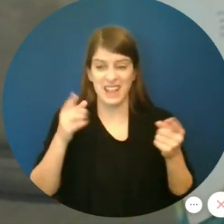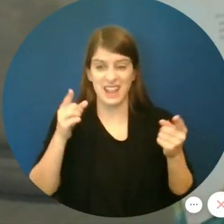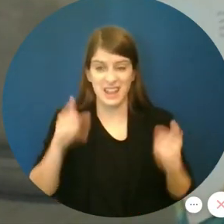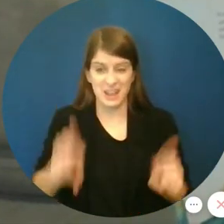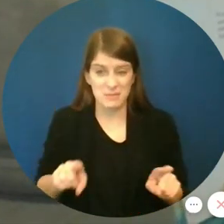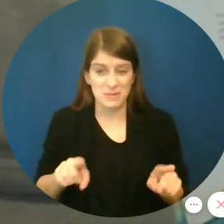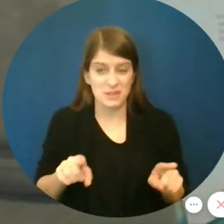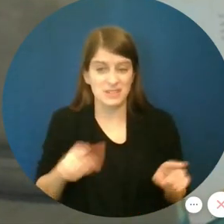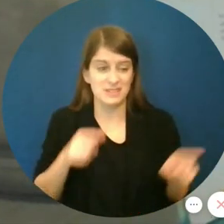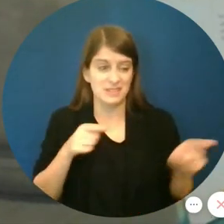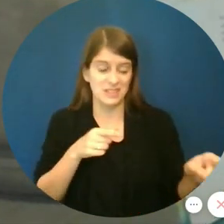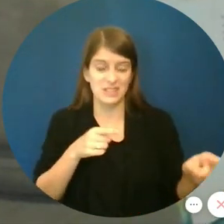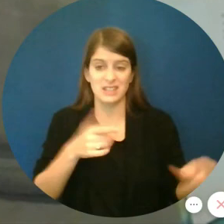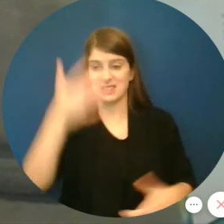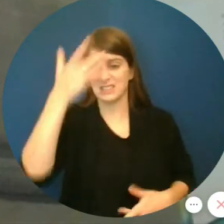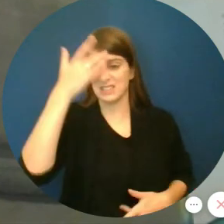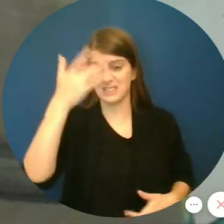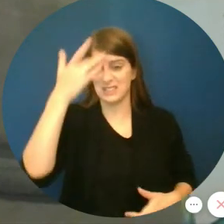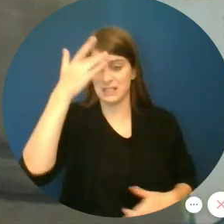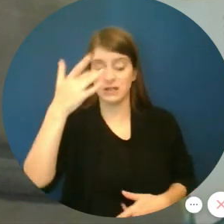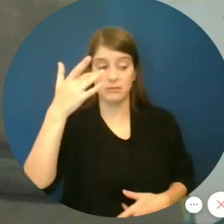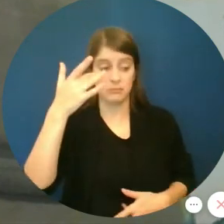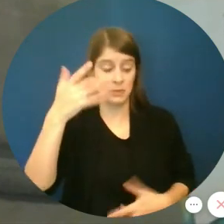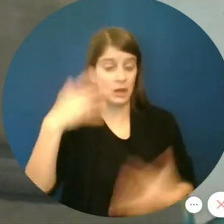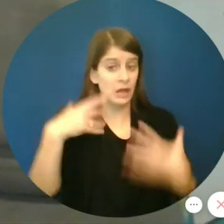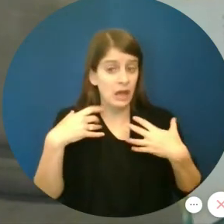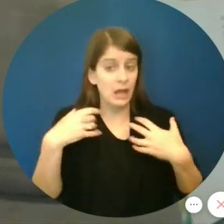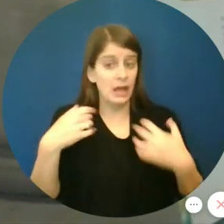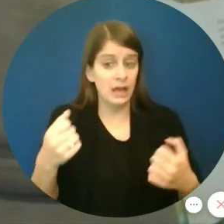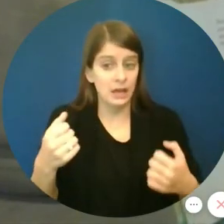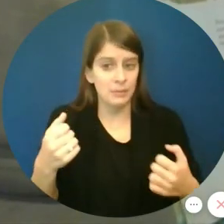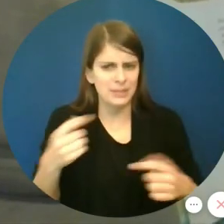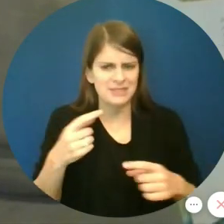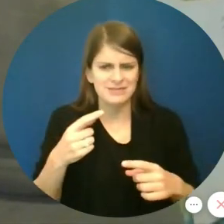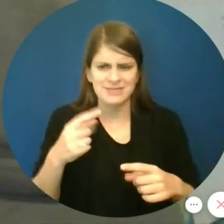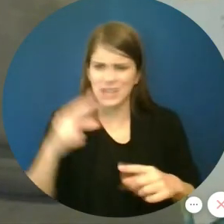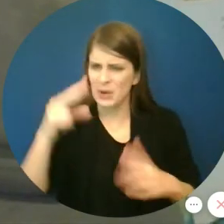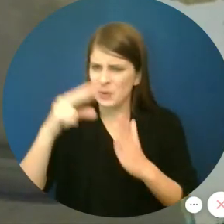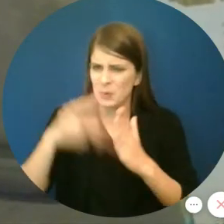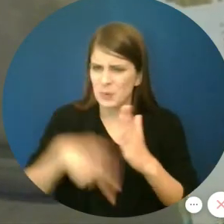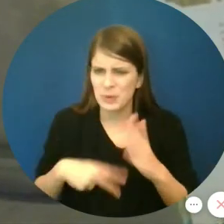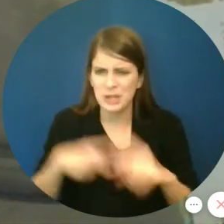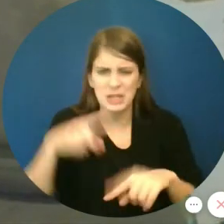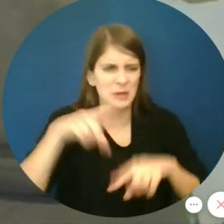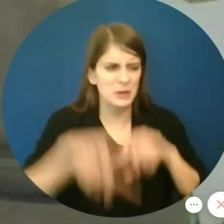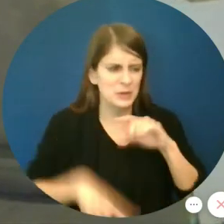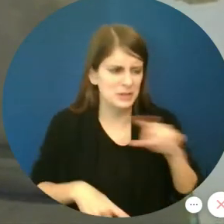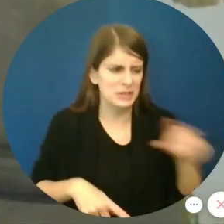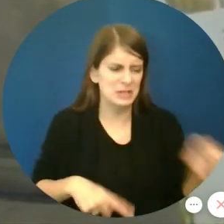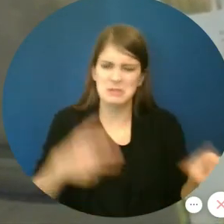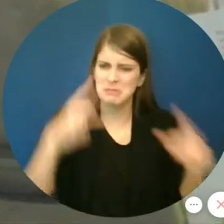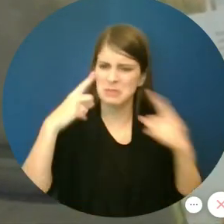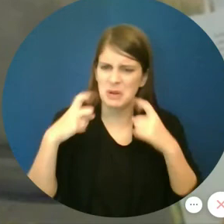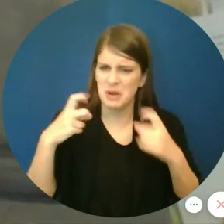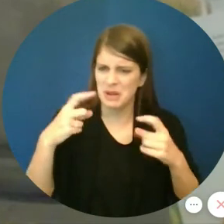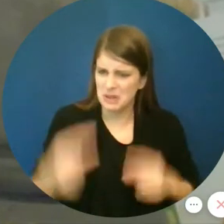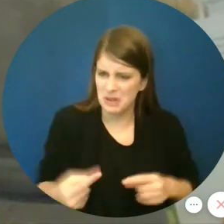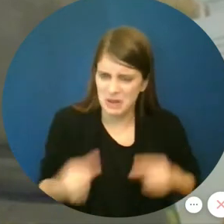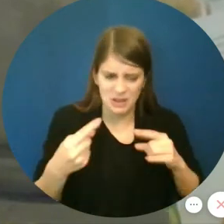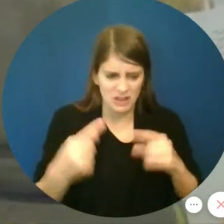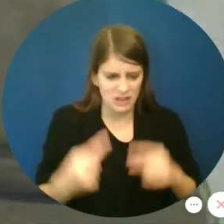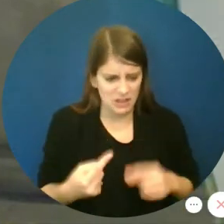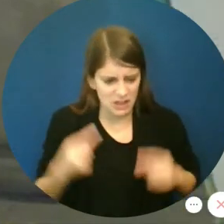He survived, but he had lost his ability to read. He cried alone, struggling to relearn it